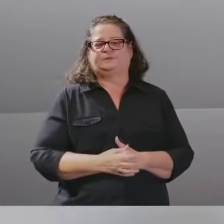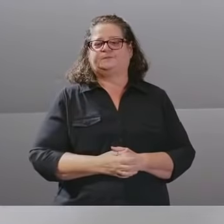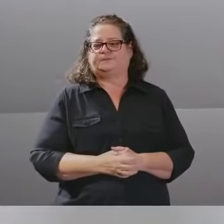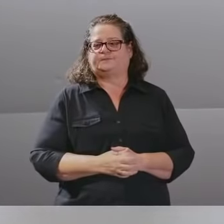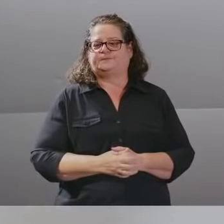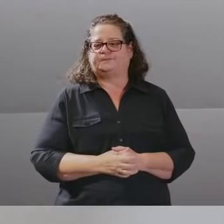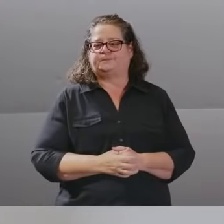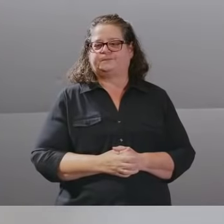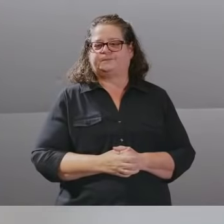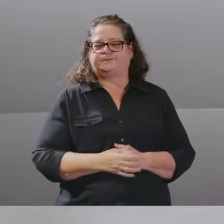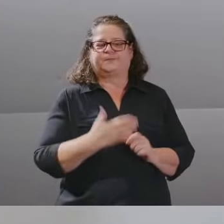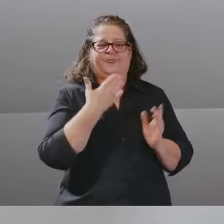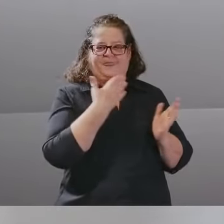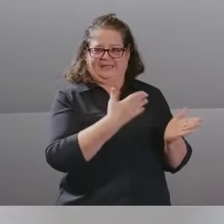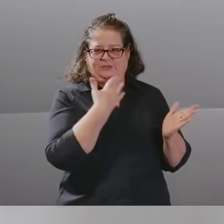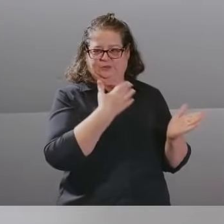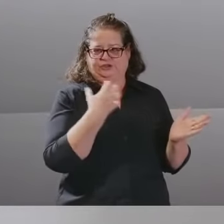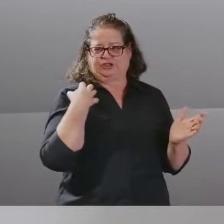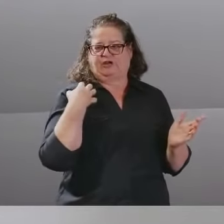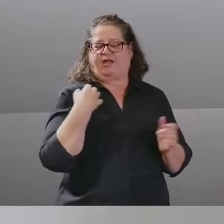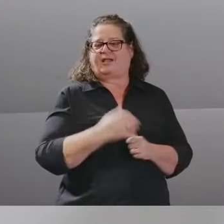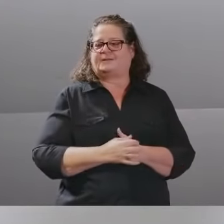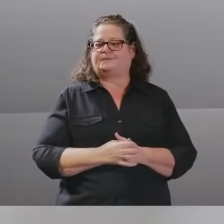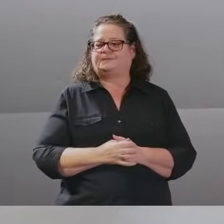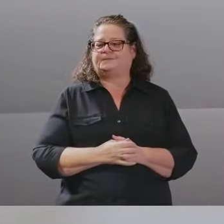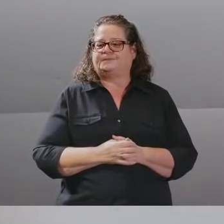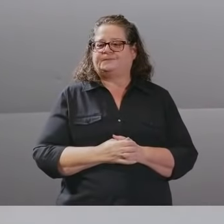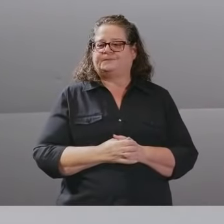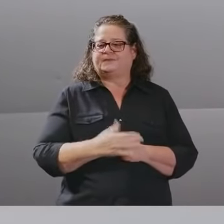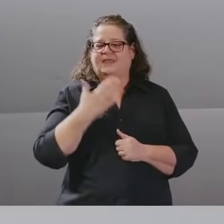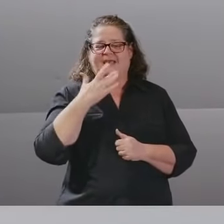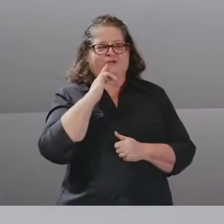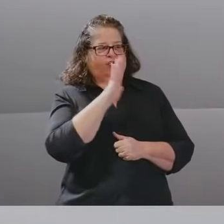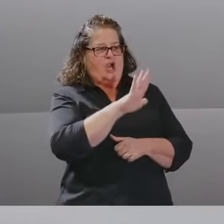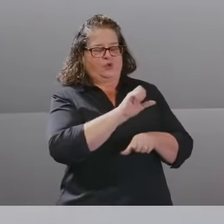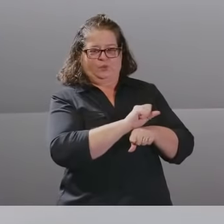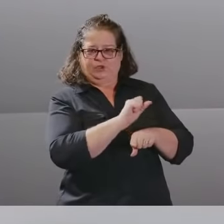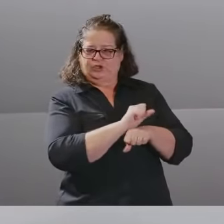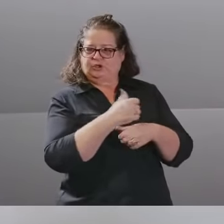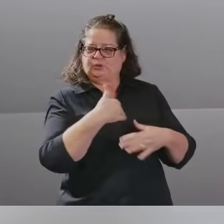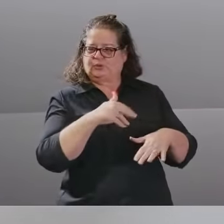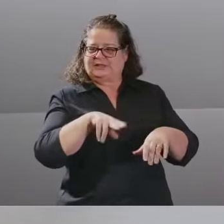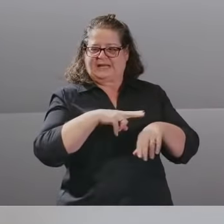Thanks very much, General. And again, thank you for the good work of the National Guard.